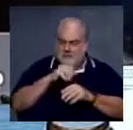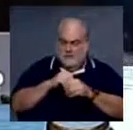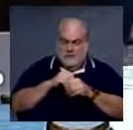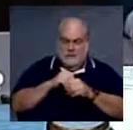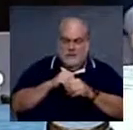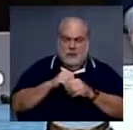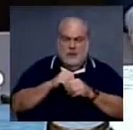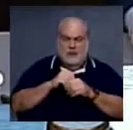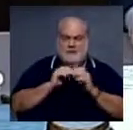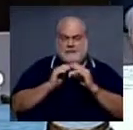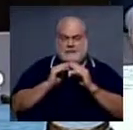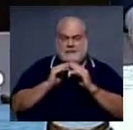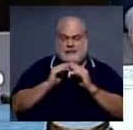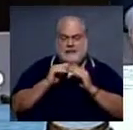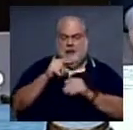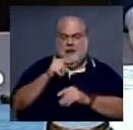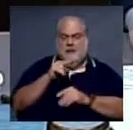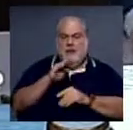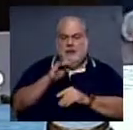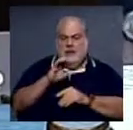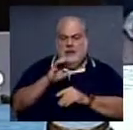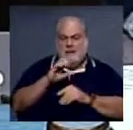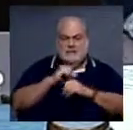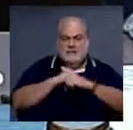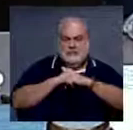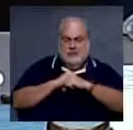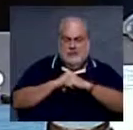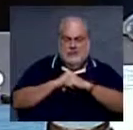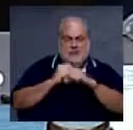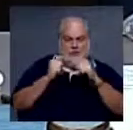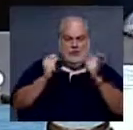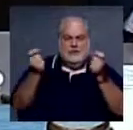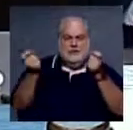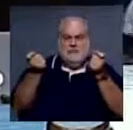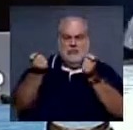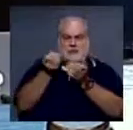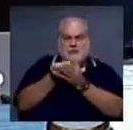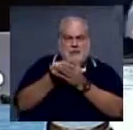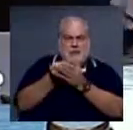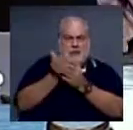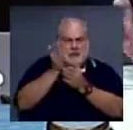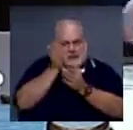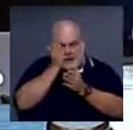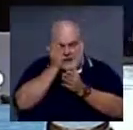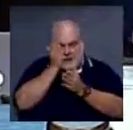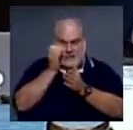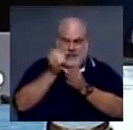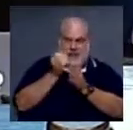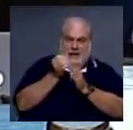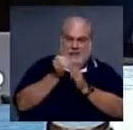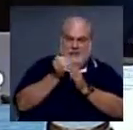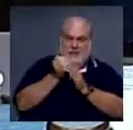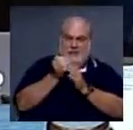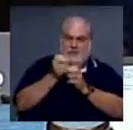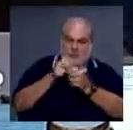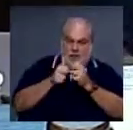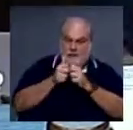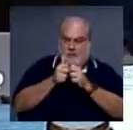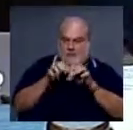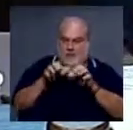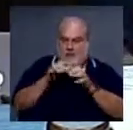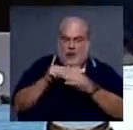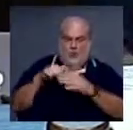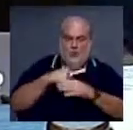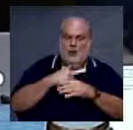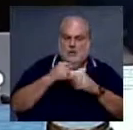at a municipality's public safety in that regard. I mean, they're into trying to manage money and manage beds and the logistics of that, and we're into trying to do